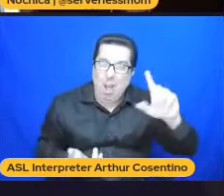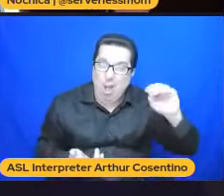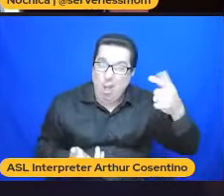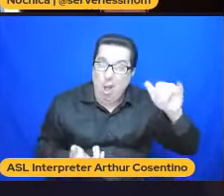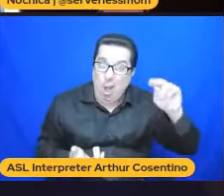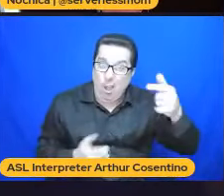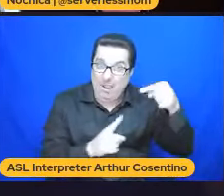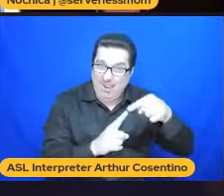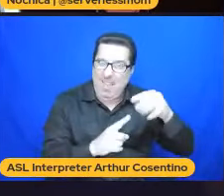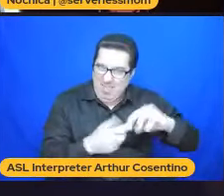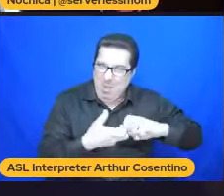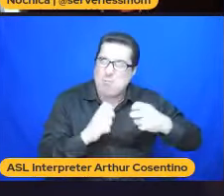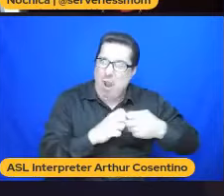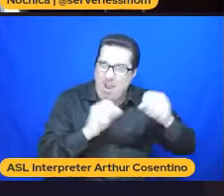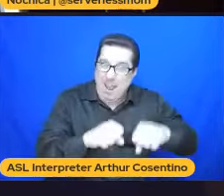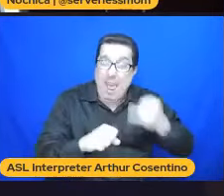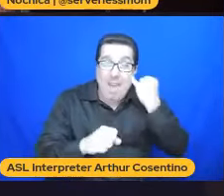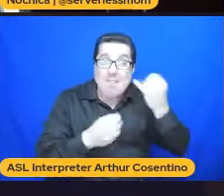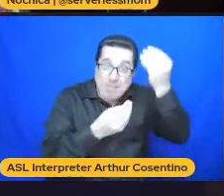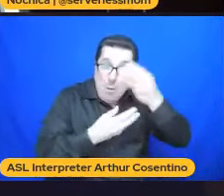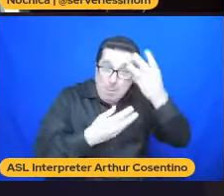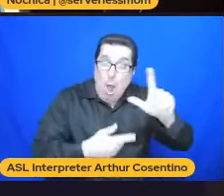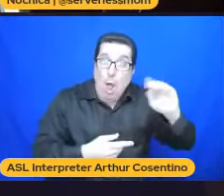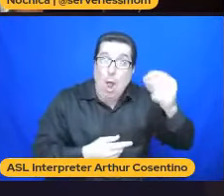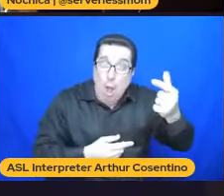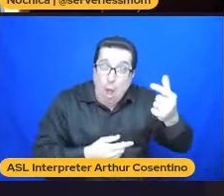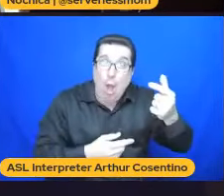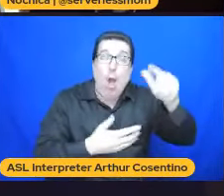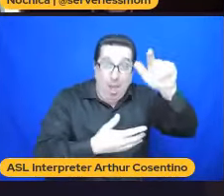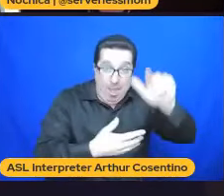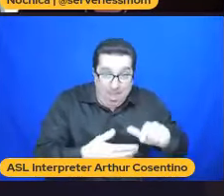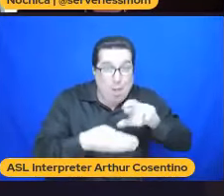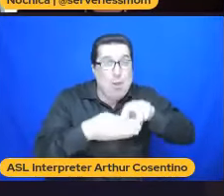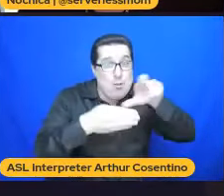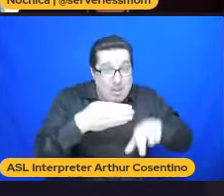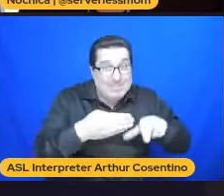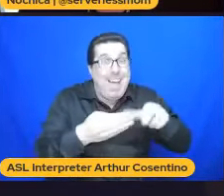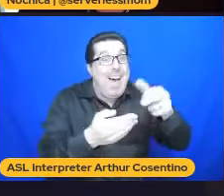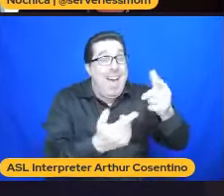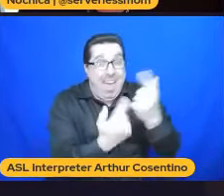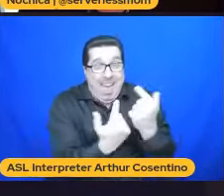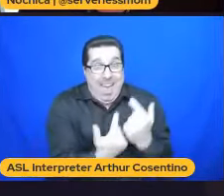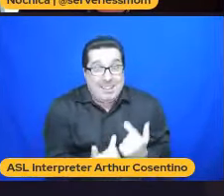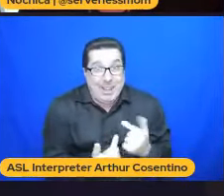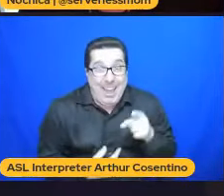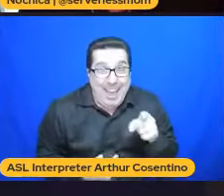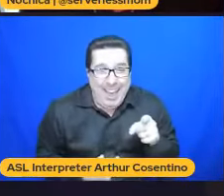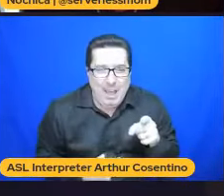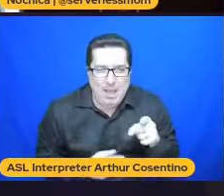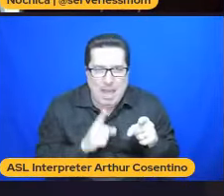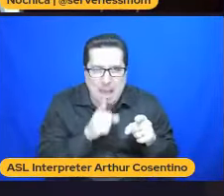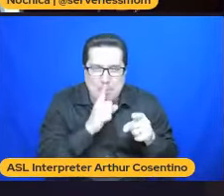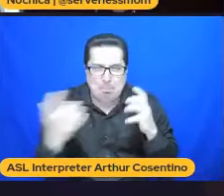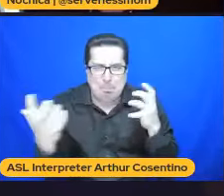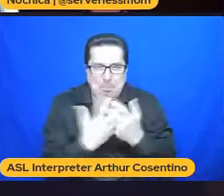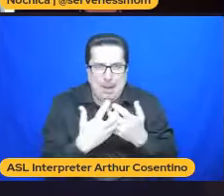information from logs, we'll get a lot of results that may not be exactly what we're looking for. The last piece